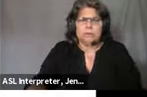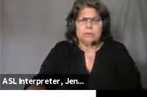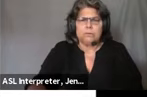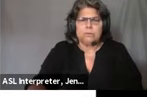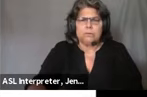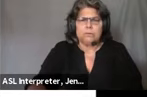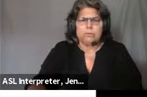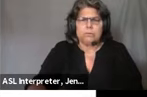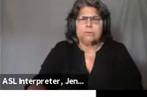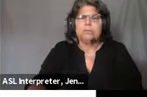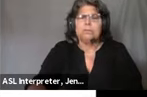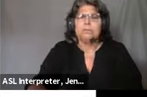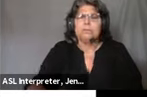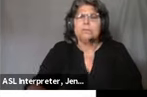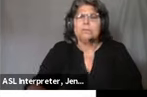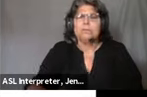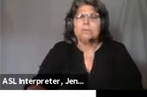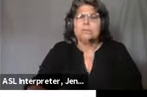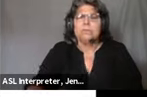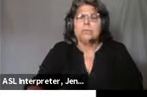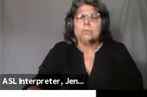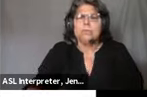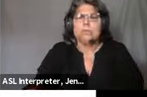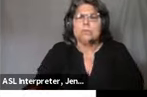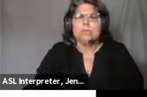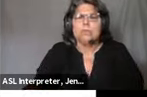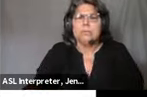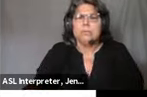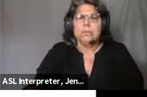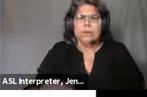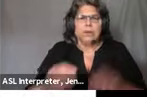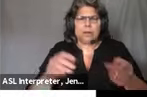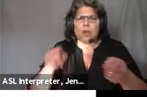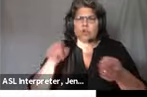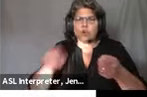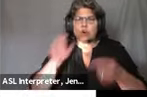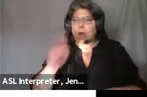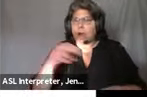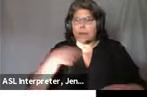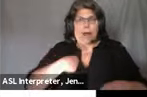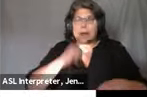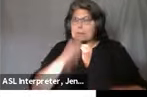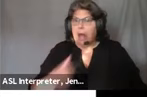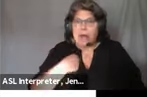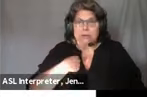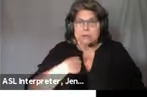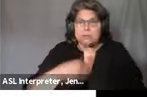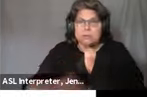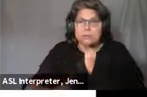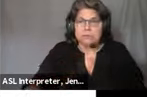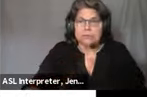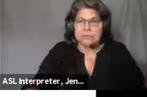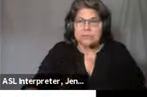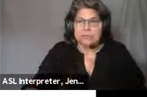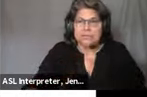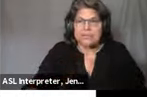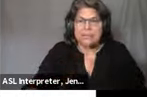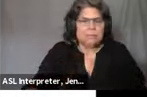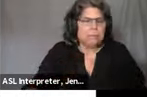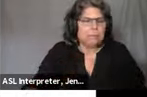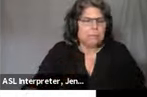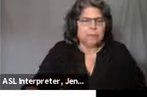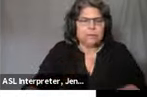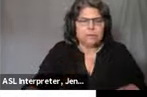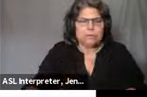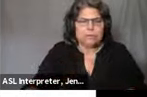Janet, if you can hear me. Yes. You may ask your question. Can you hear me? Yes, we can. You're a little bit faint, though.